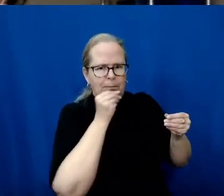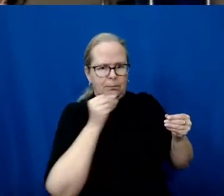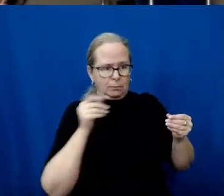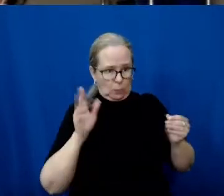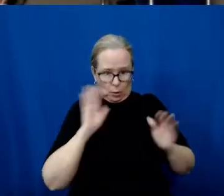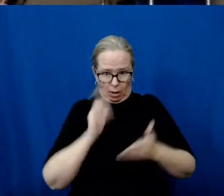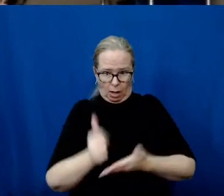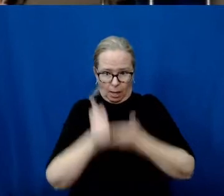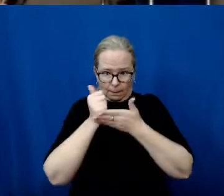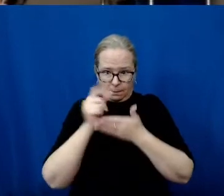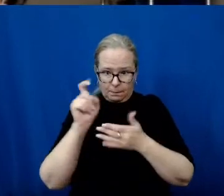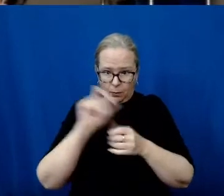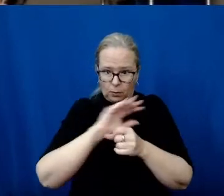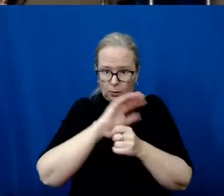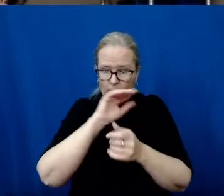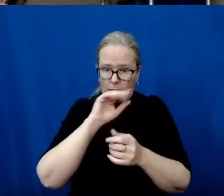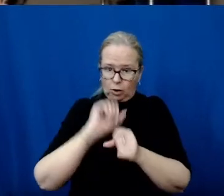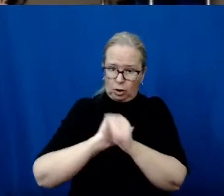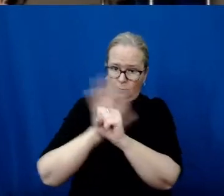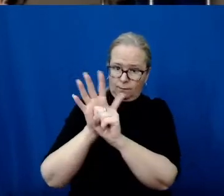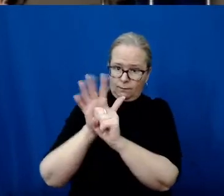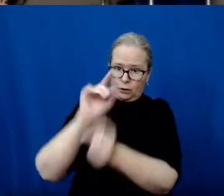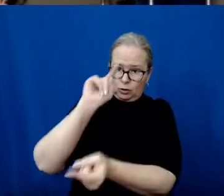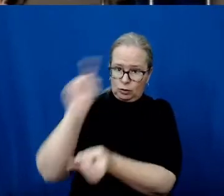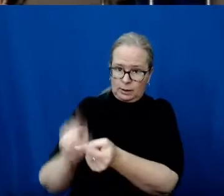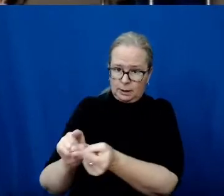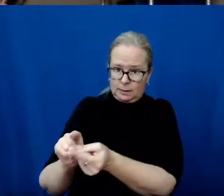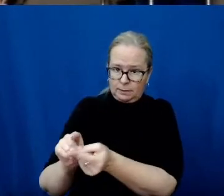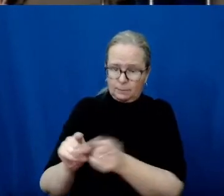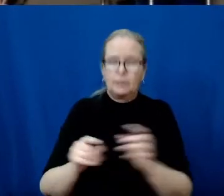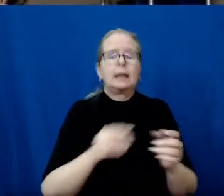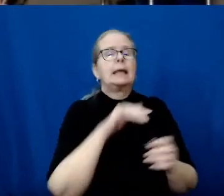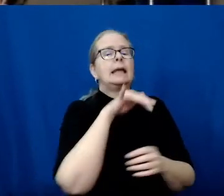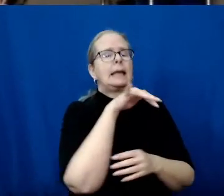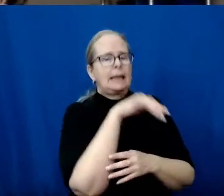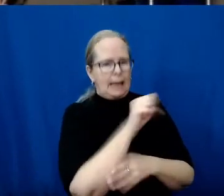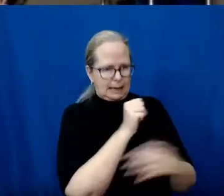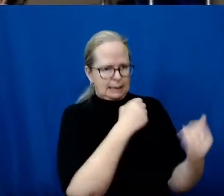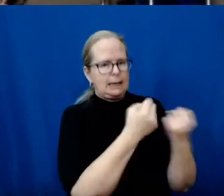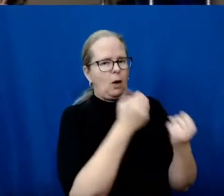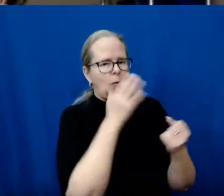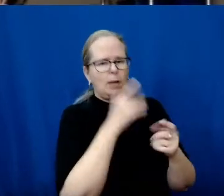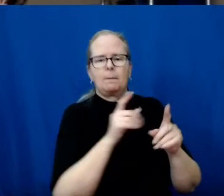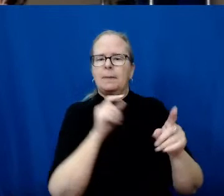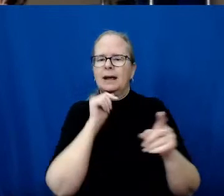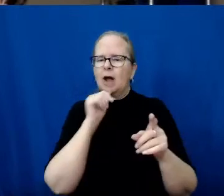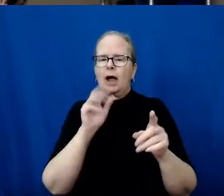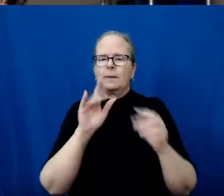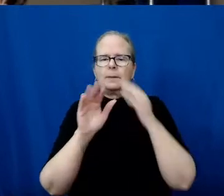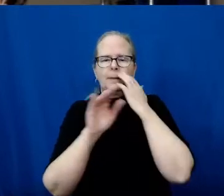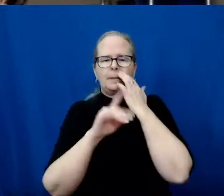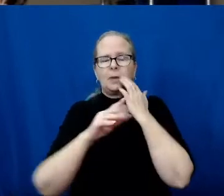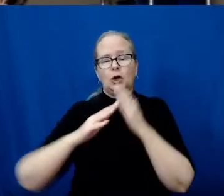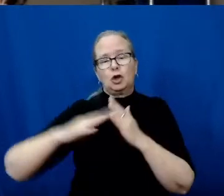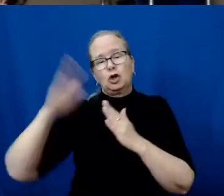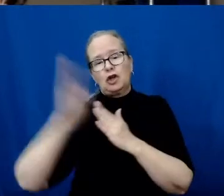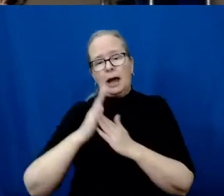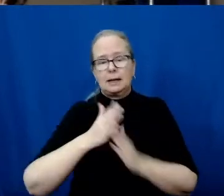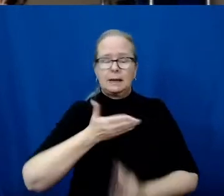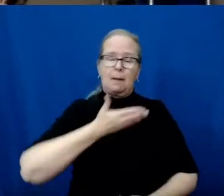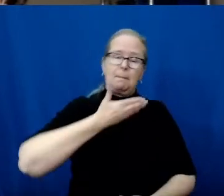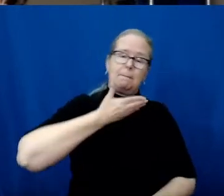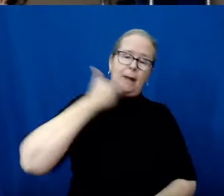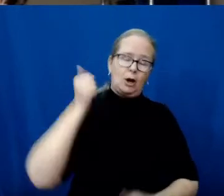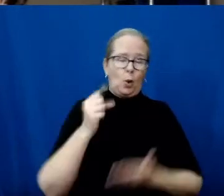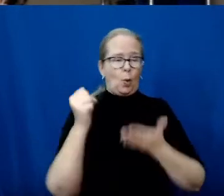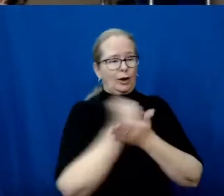credit card, those are some good initial steps. Yes, just as Yeah, absolutely. Yeah.